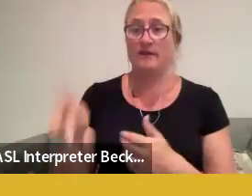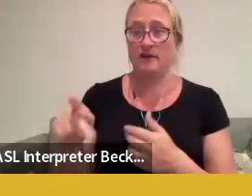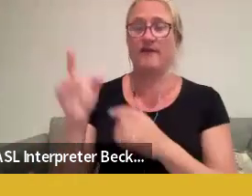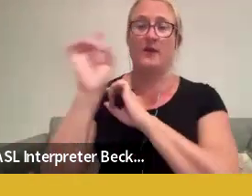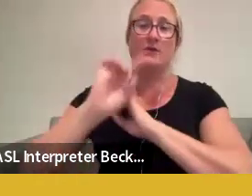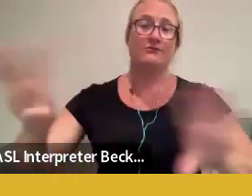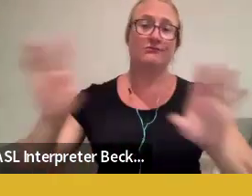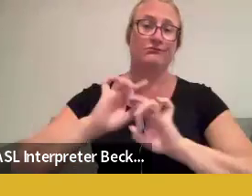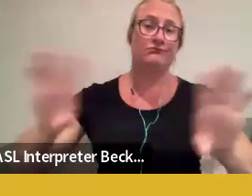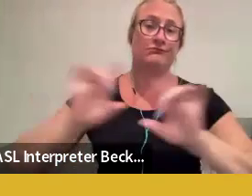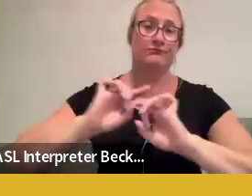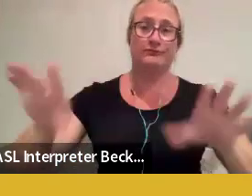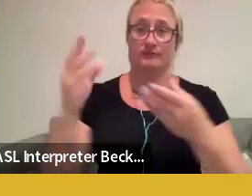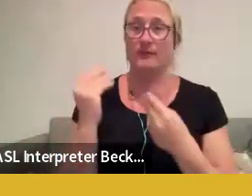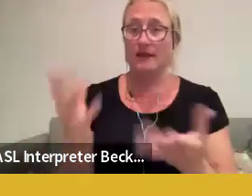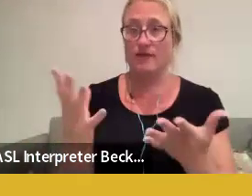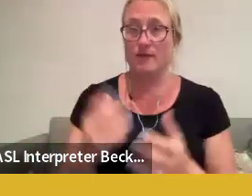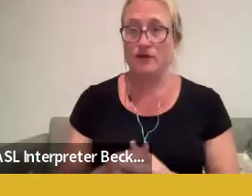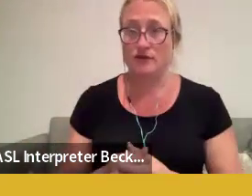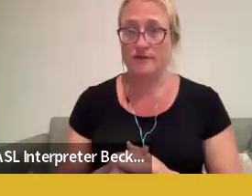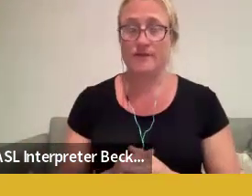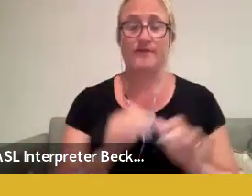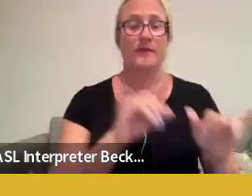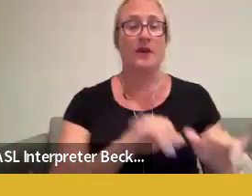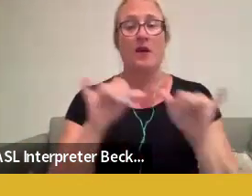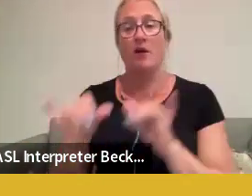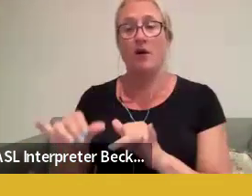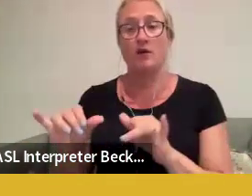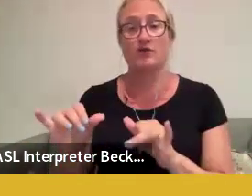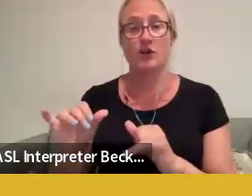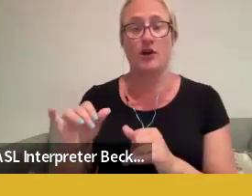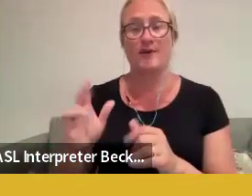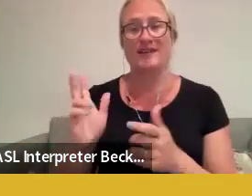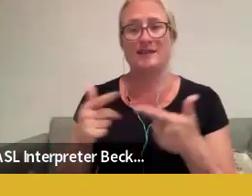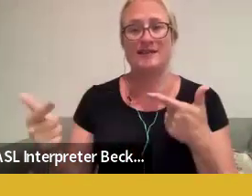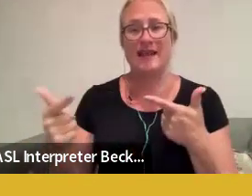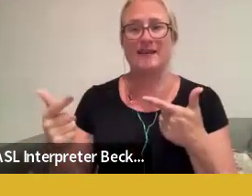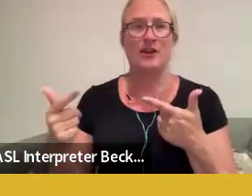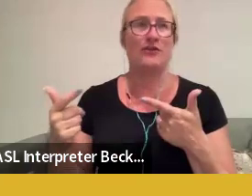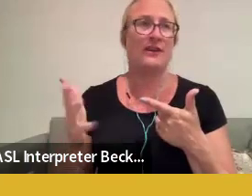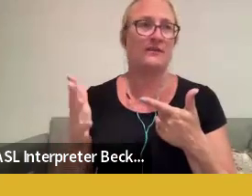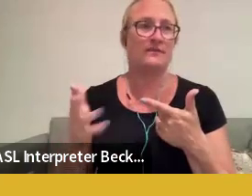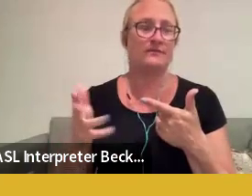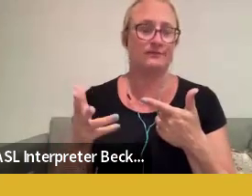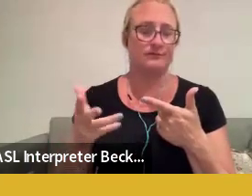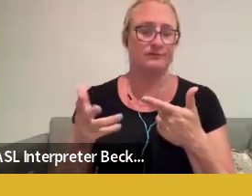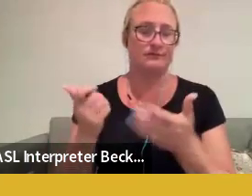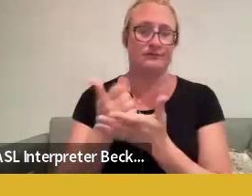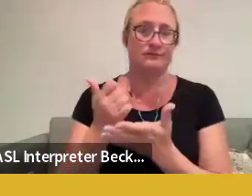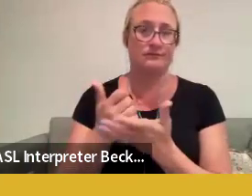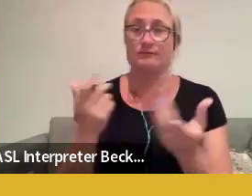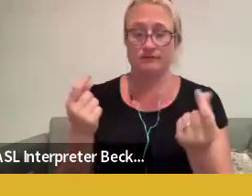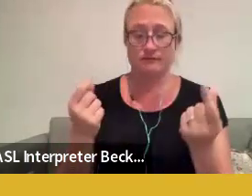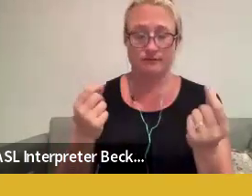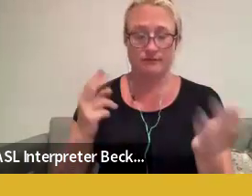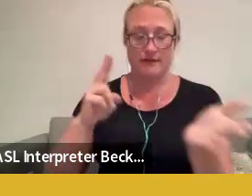area. Something else you can also do as a secondary buffer can be just also